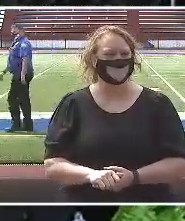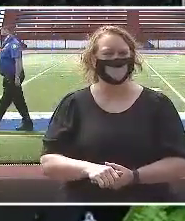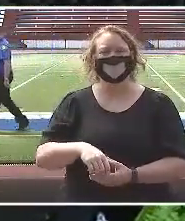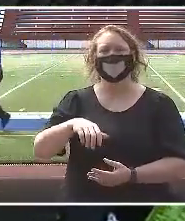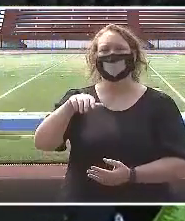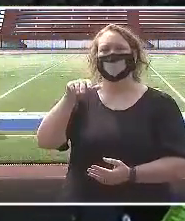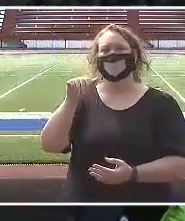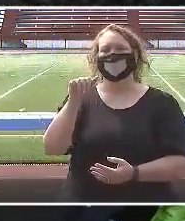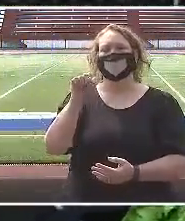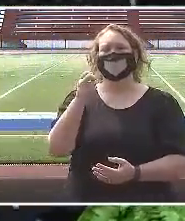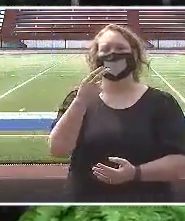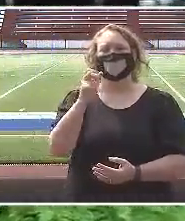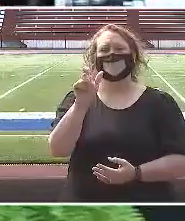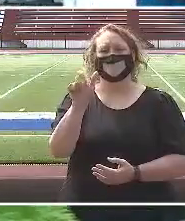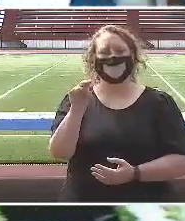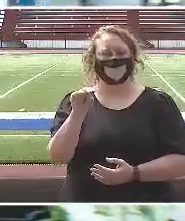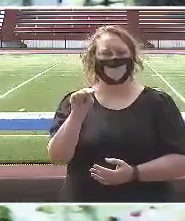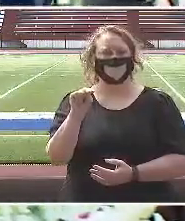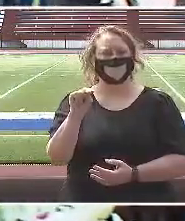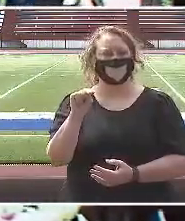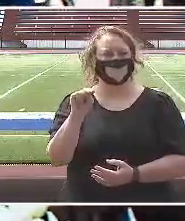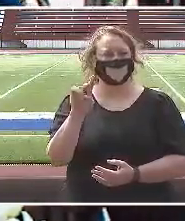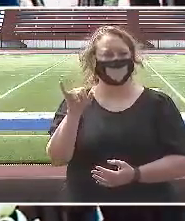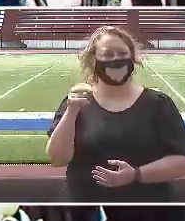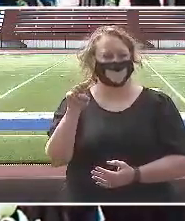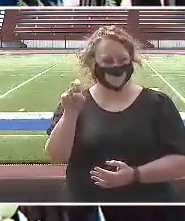Ashlyn Jones.